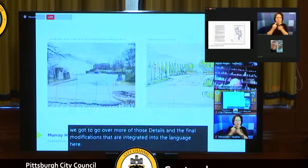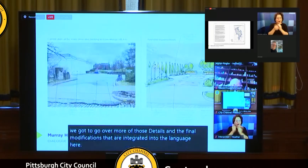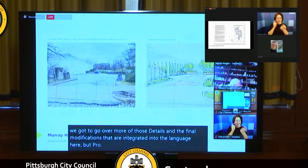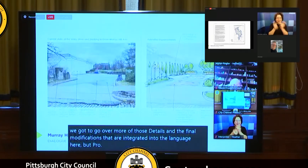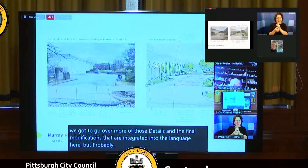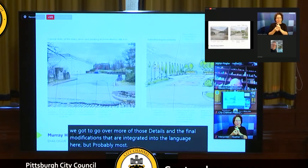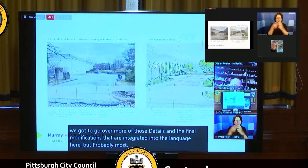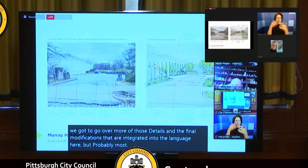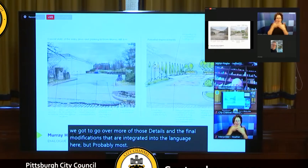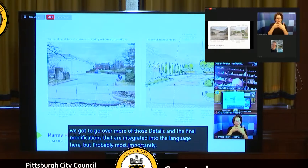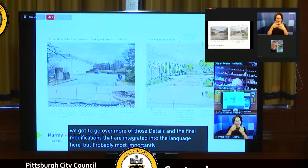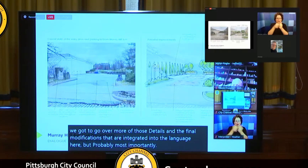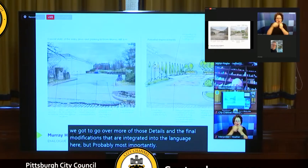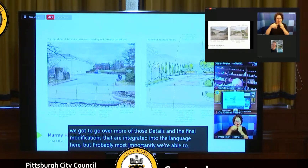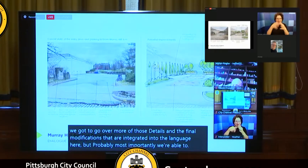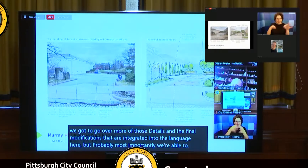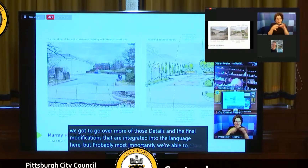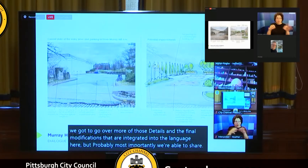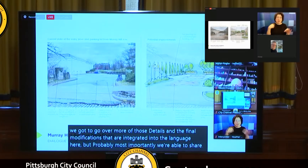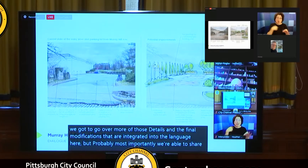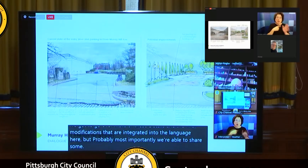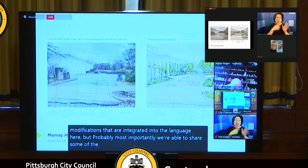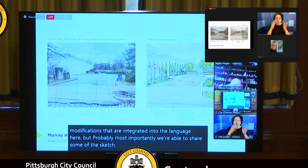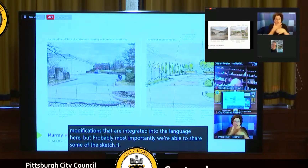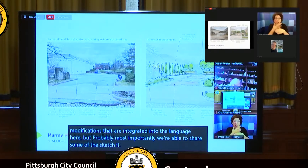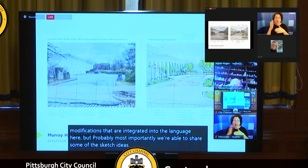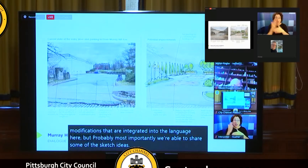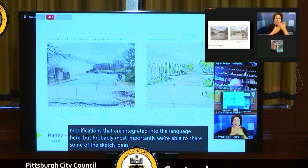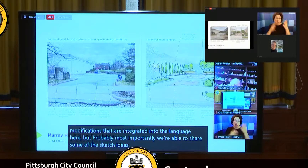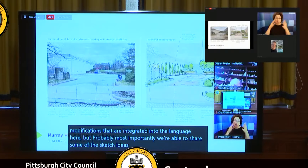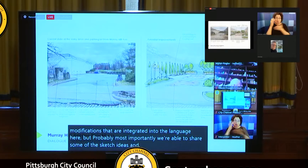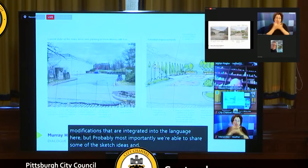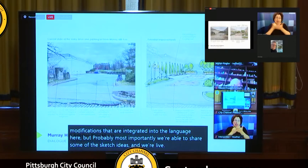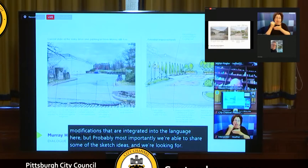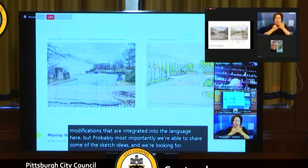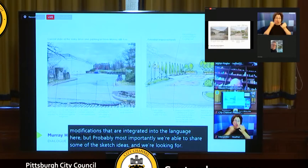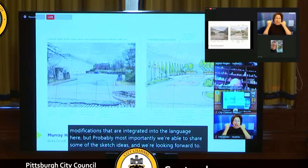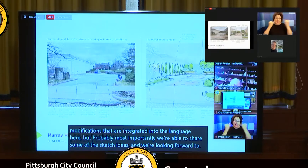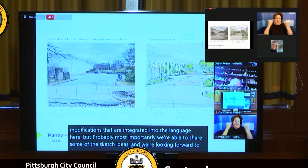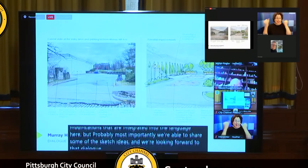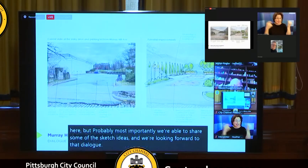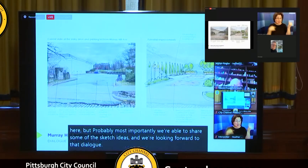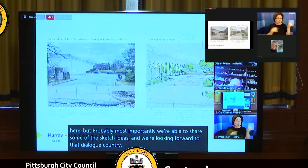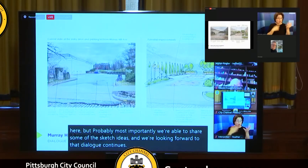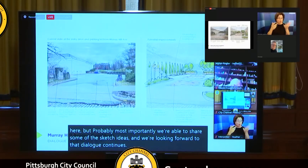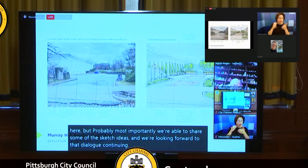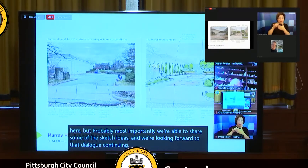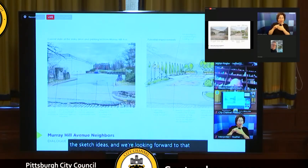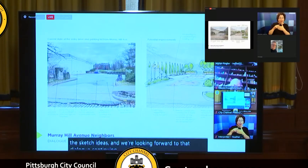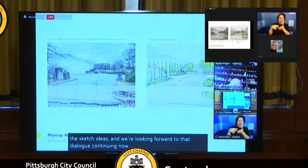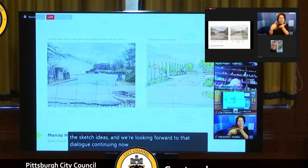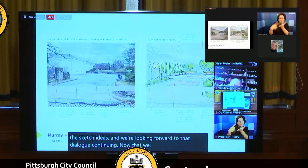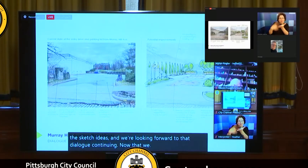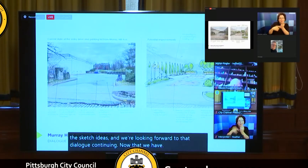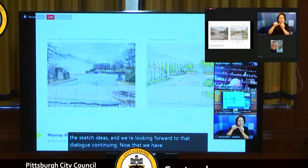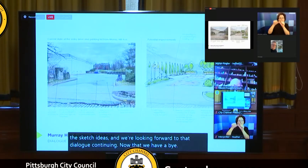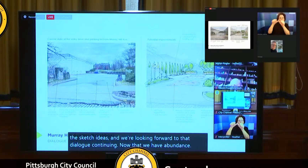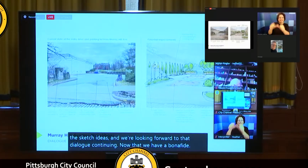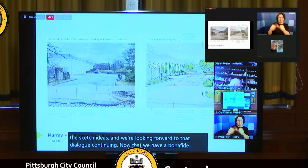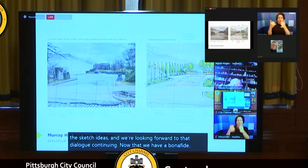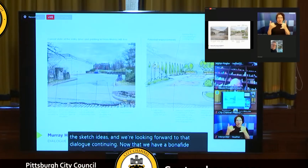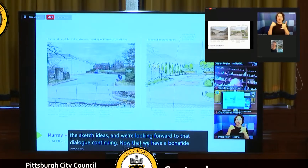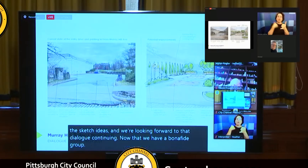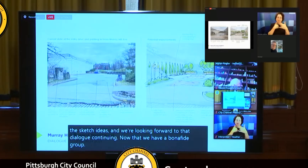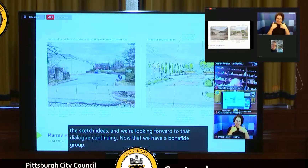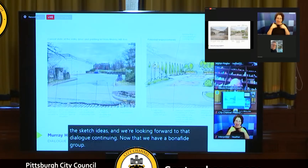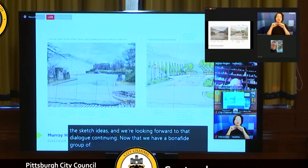most importantly, we were able to share some of the sketch ideas, and we're looking forward to that dialogue continuing now that we have a bona fide group